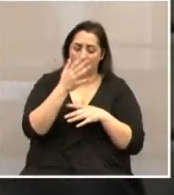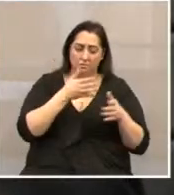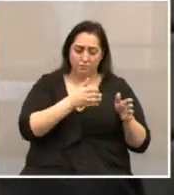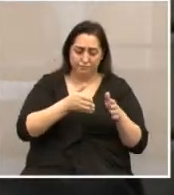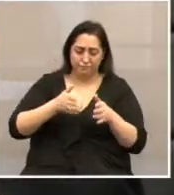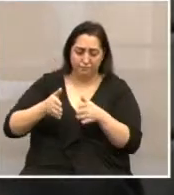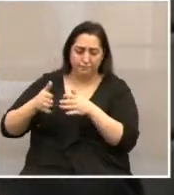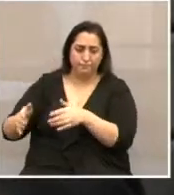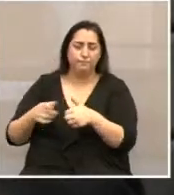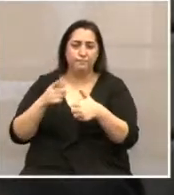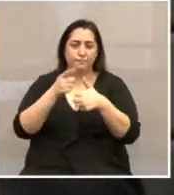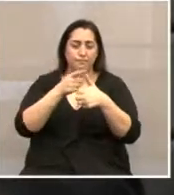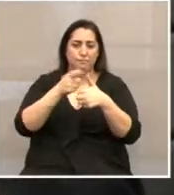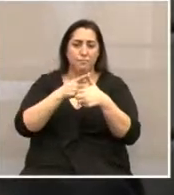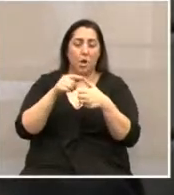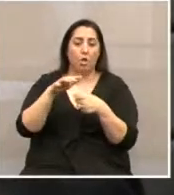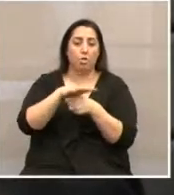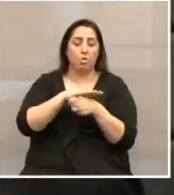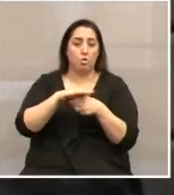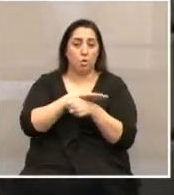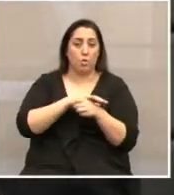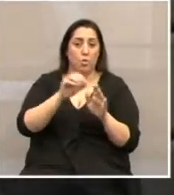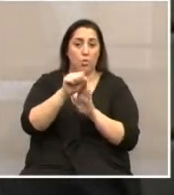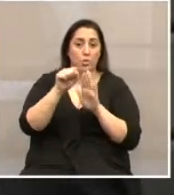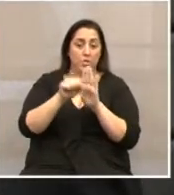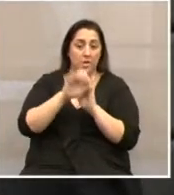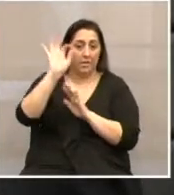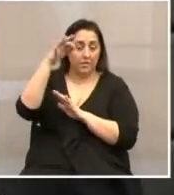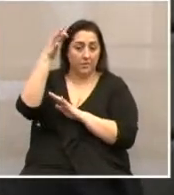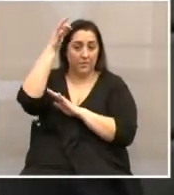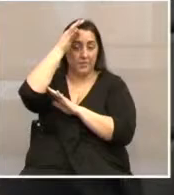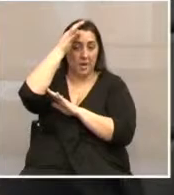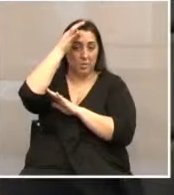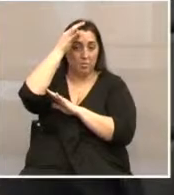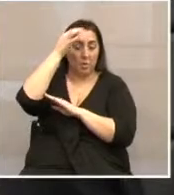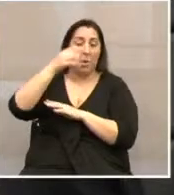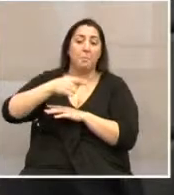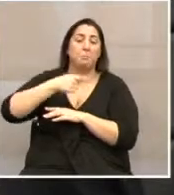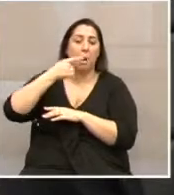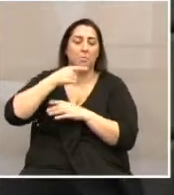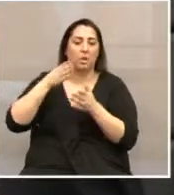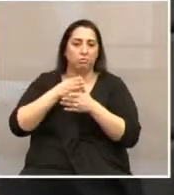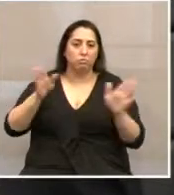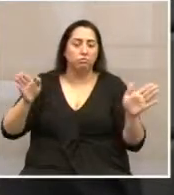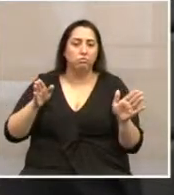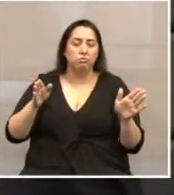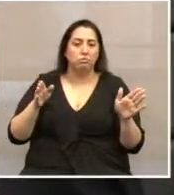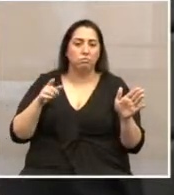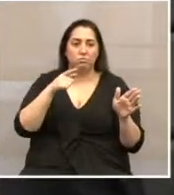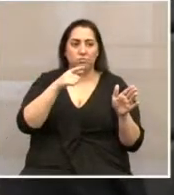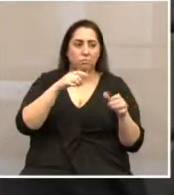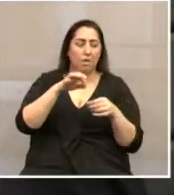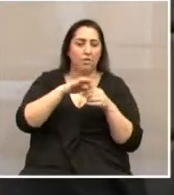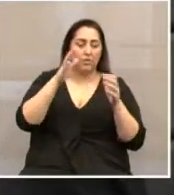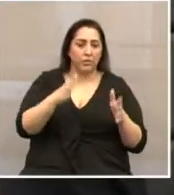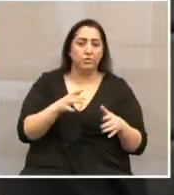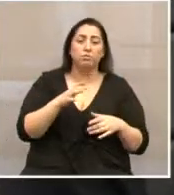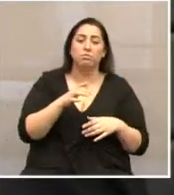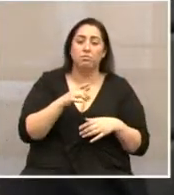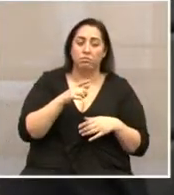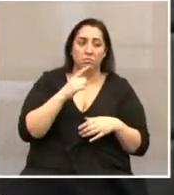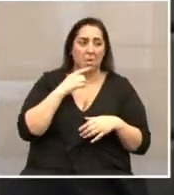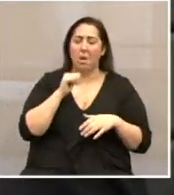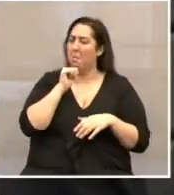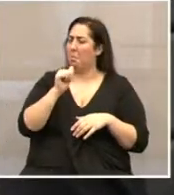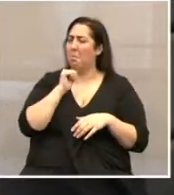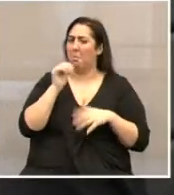Number one, local, state, federal, and public officials deny that there is a problem and do nothing, as I said